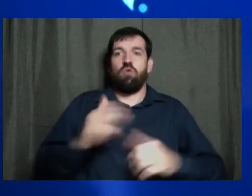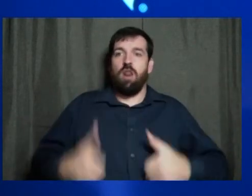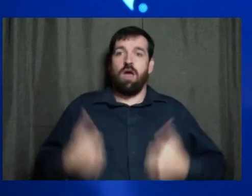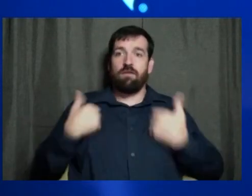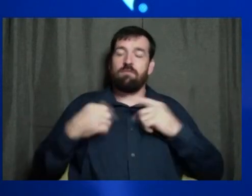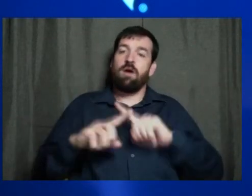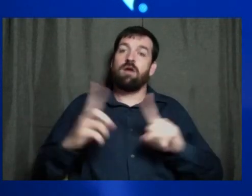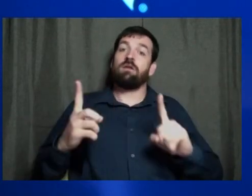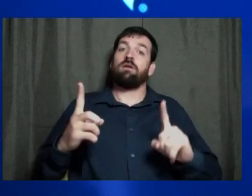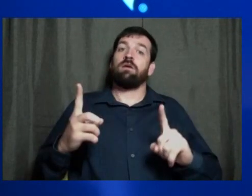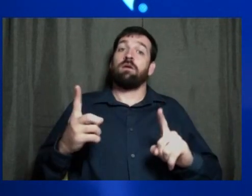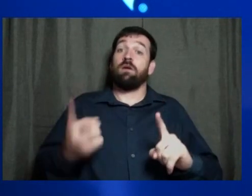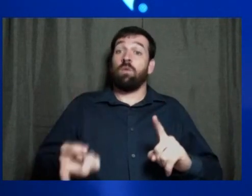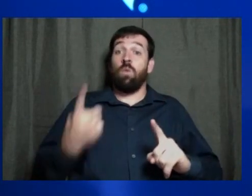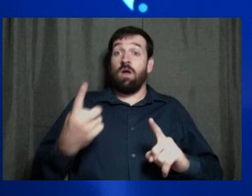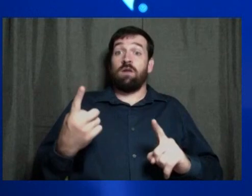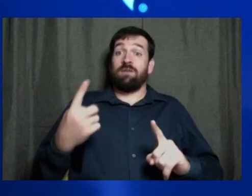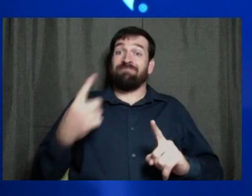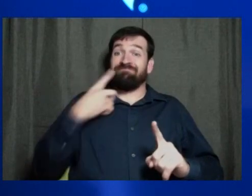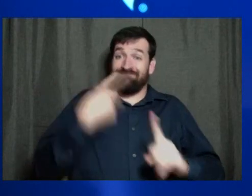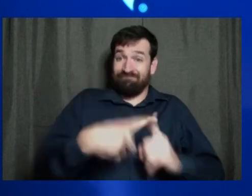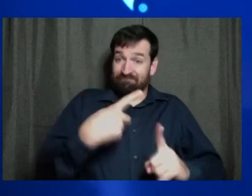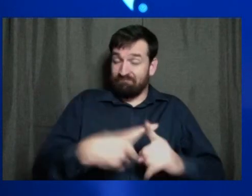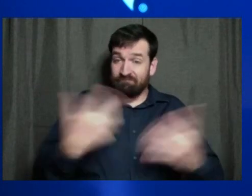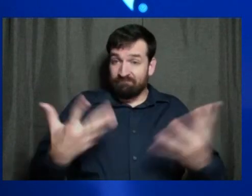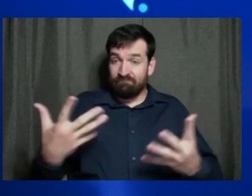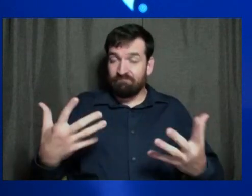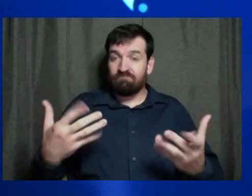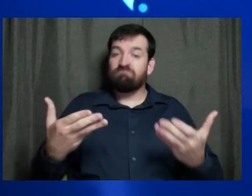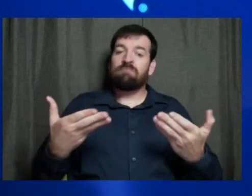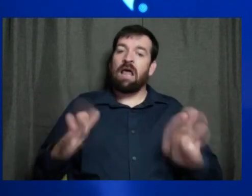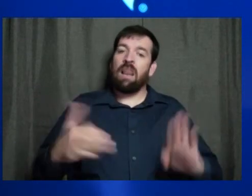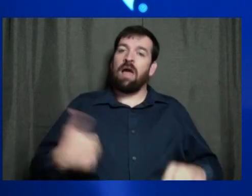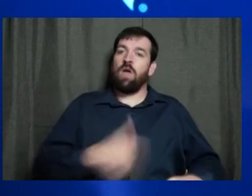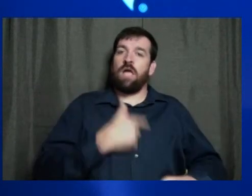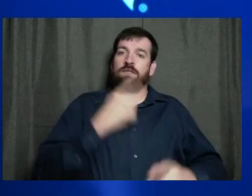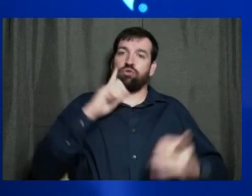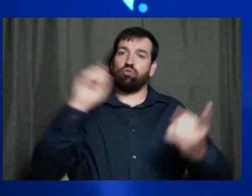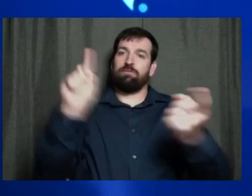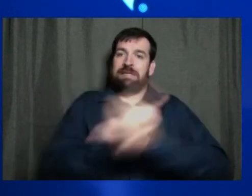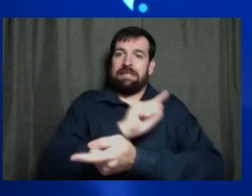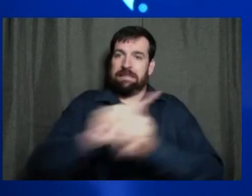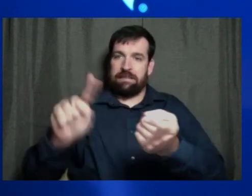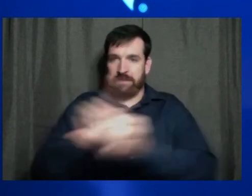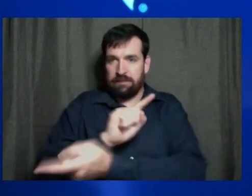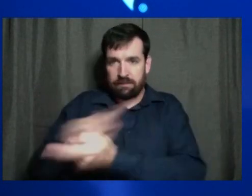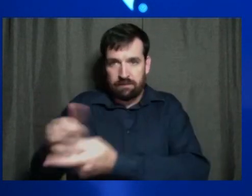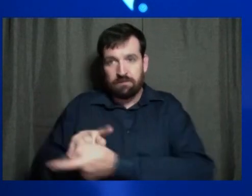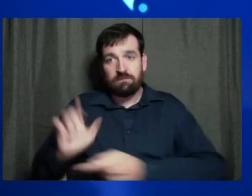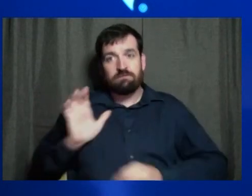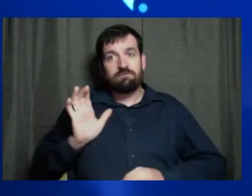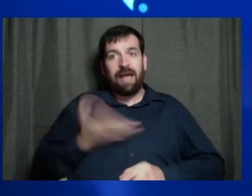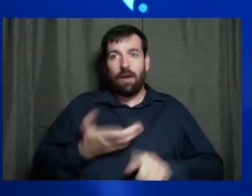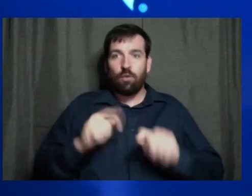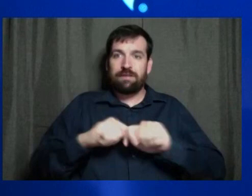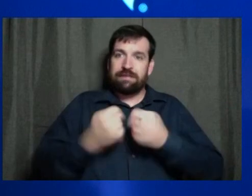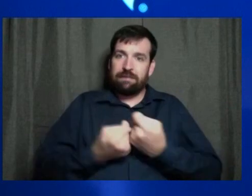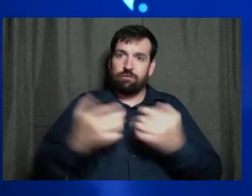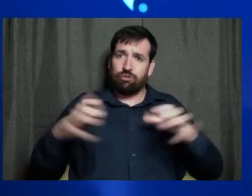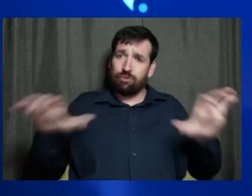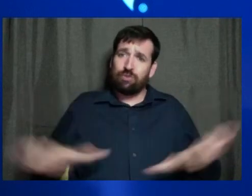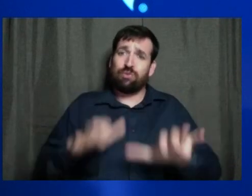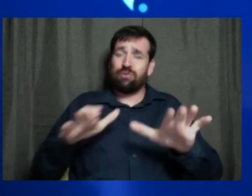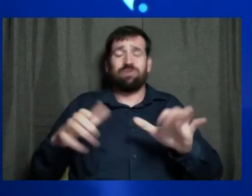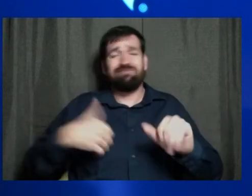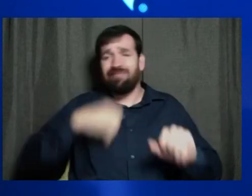perhaps bright note is that it has allowed us to meet you. And it has allowed our team to do what we love doing every day, and